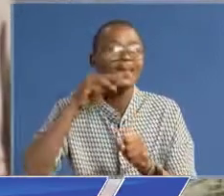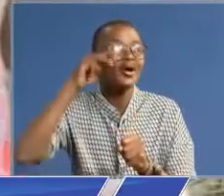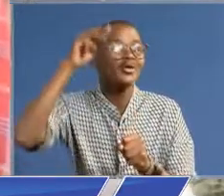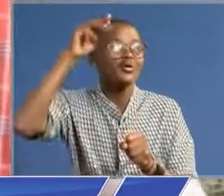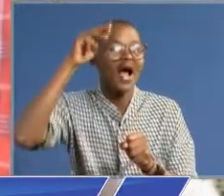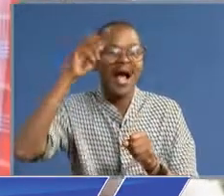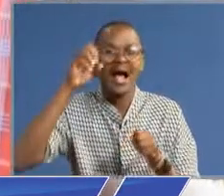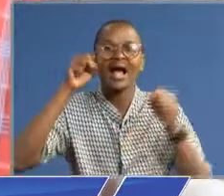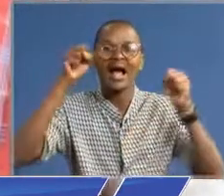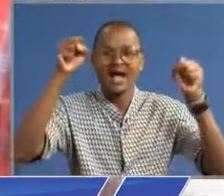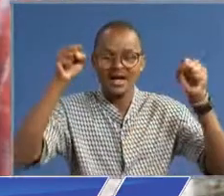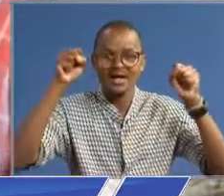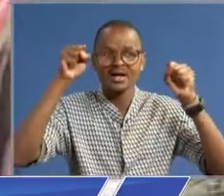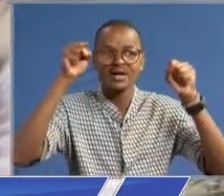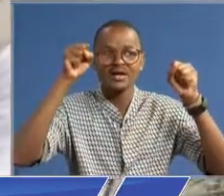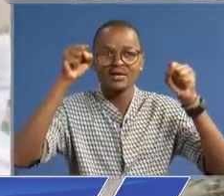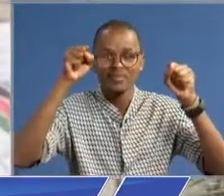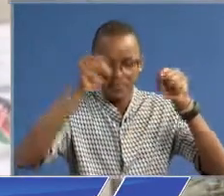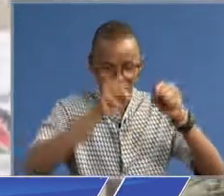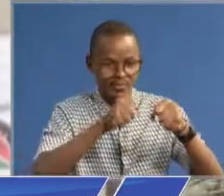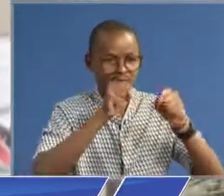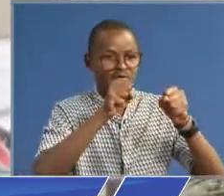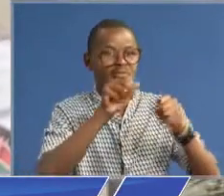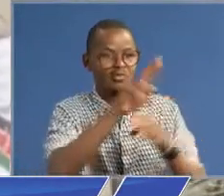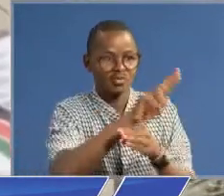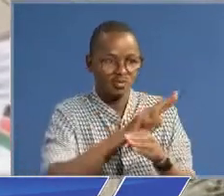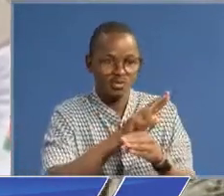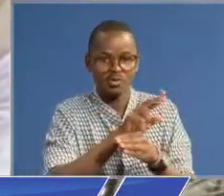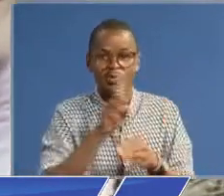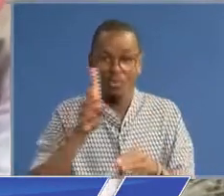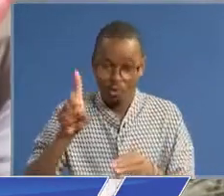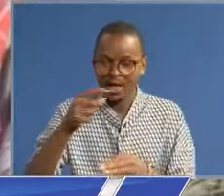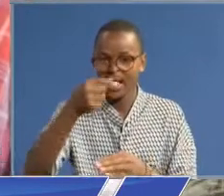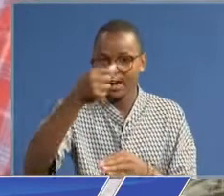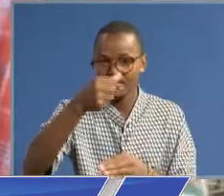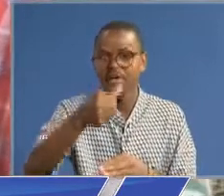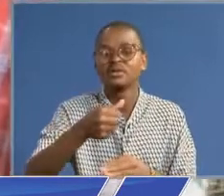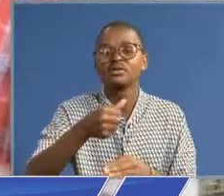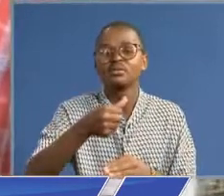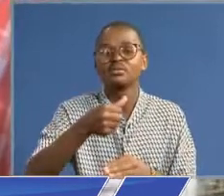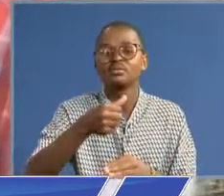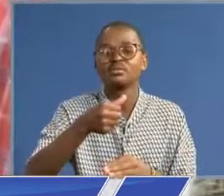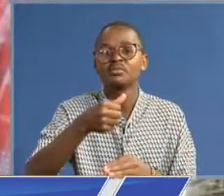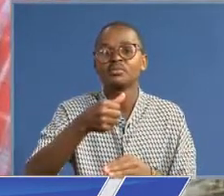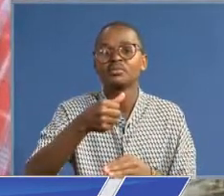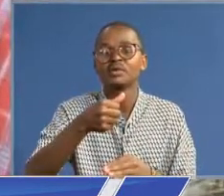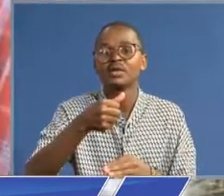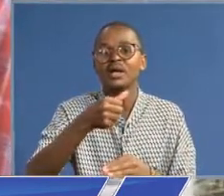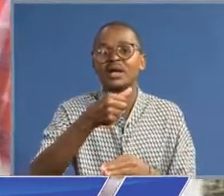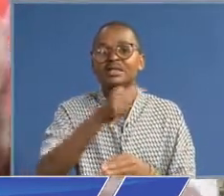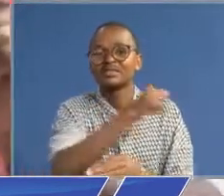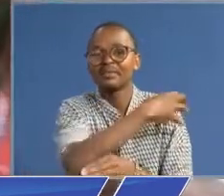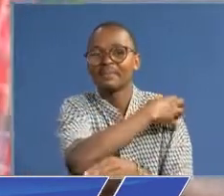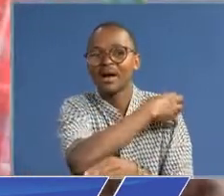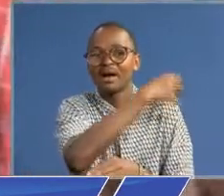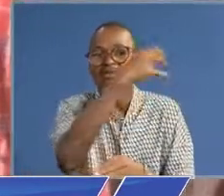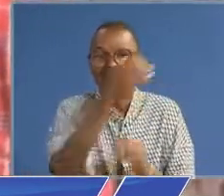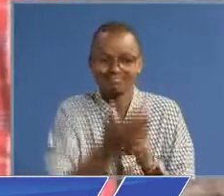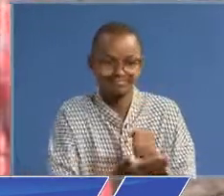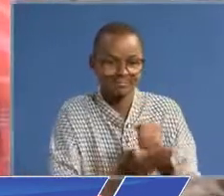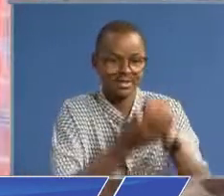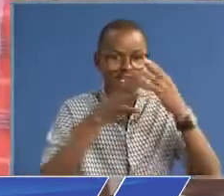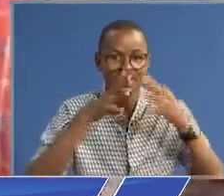premature campaigns, umunaeza kutumia hiyo pesa na hiyo nguvu